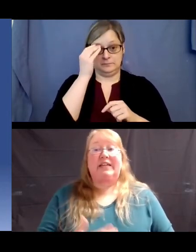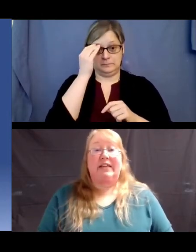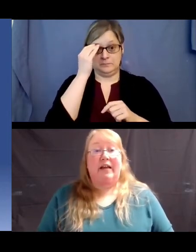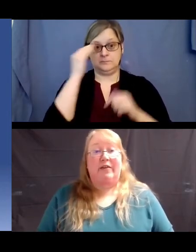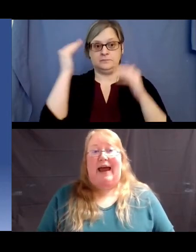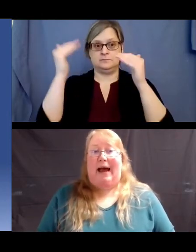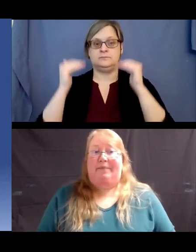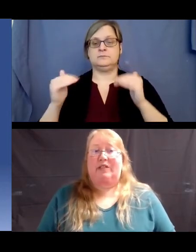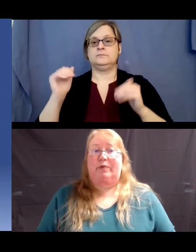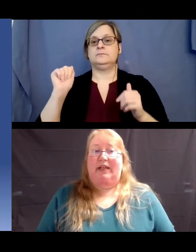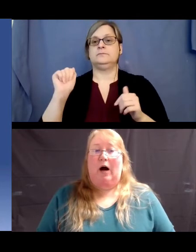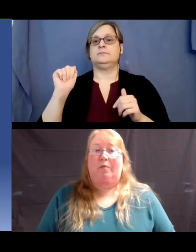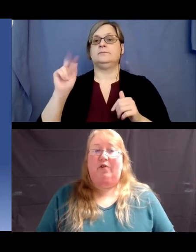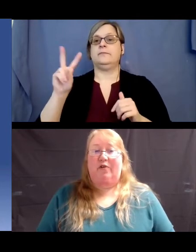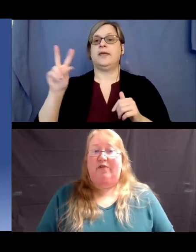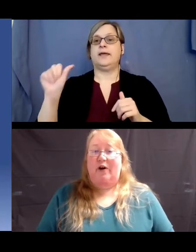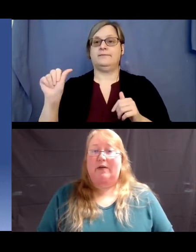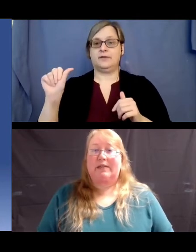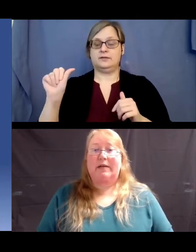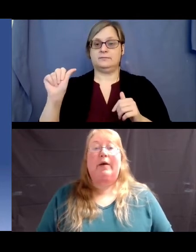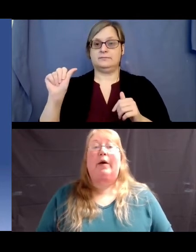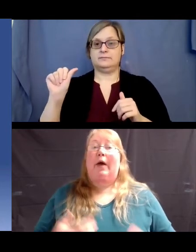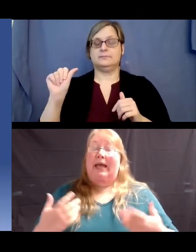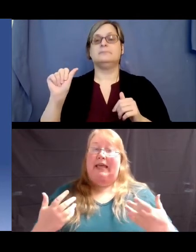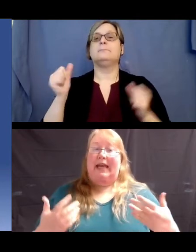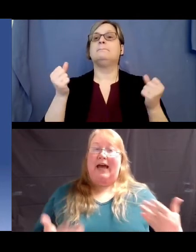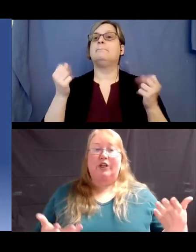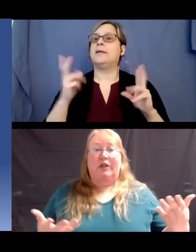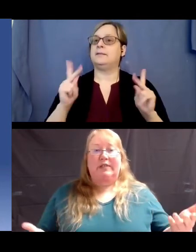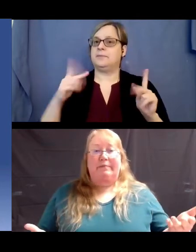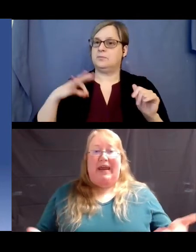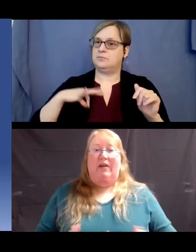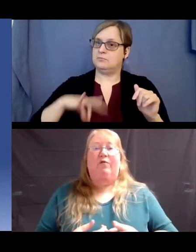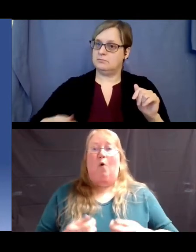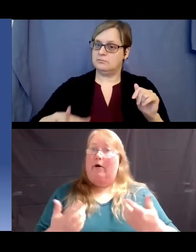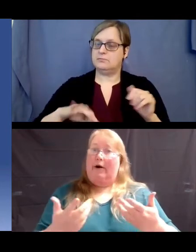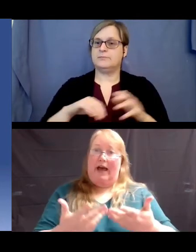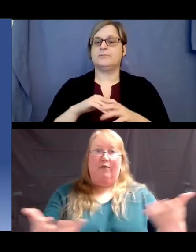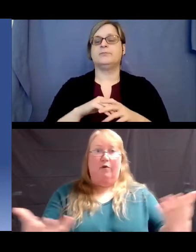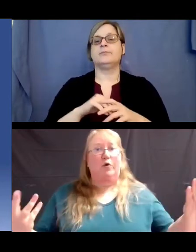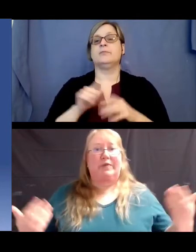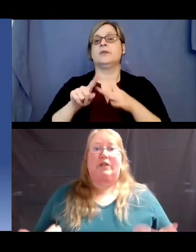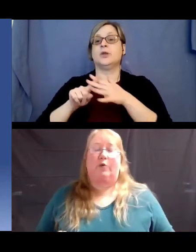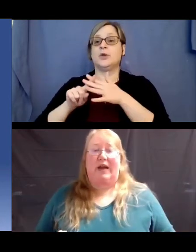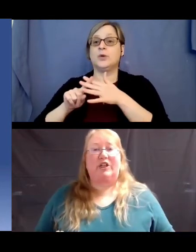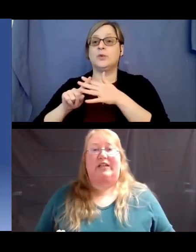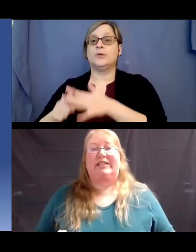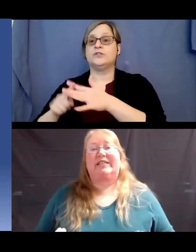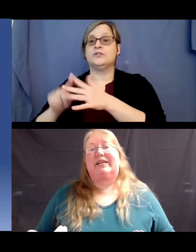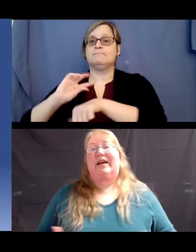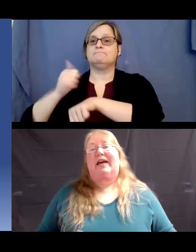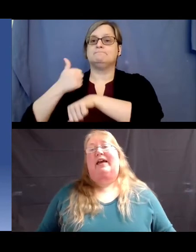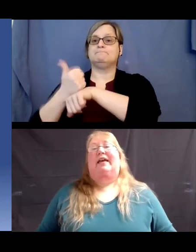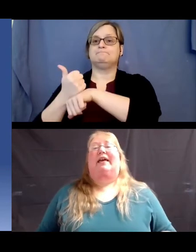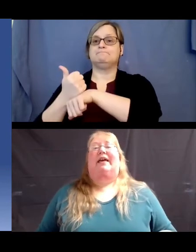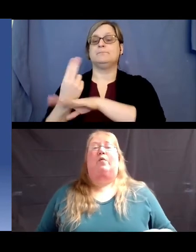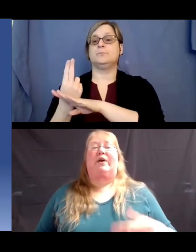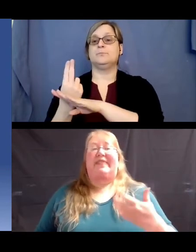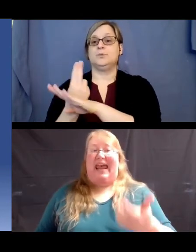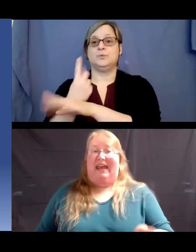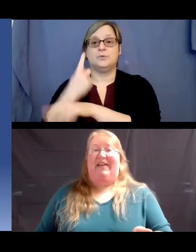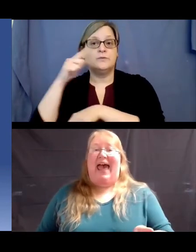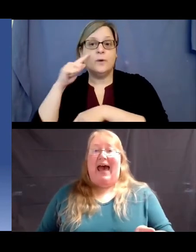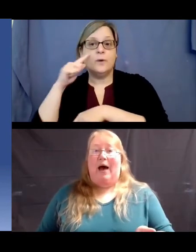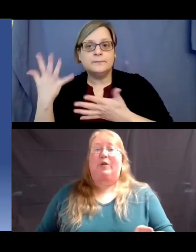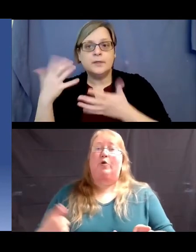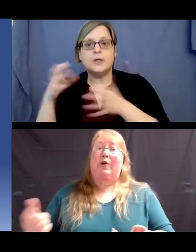Ava is another app that's really helpful for folks. It actually was made for kind of group situations. With